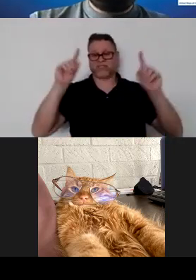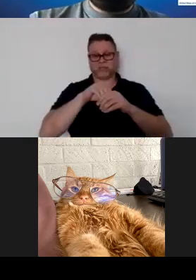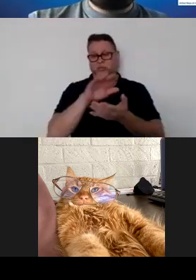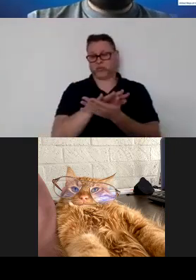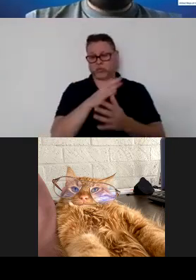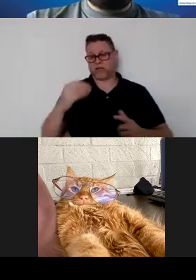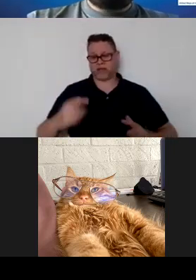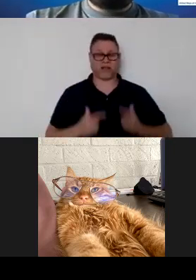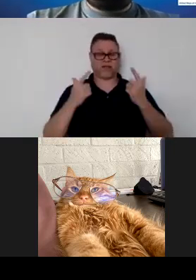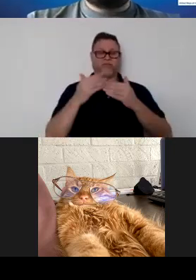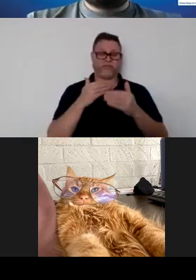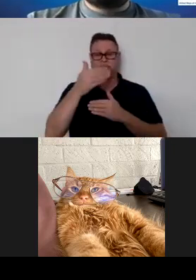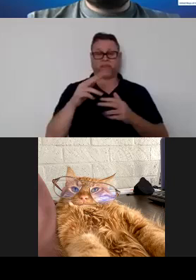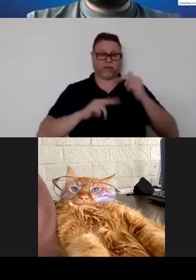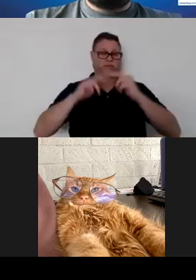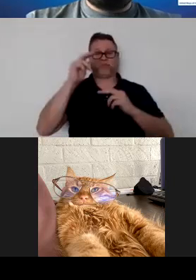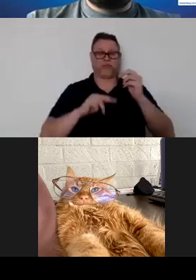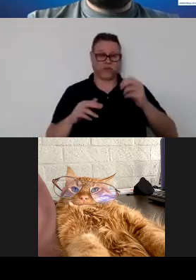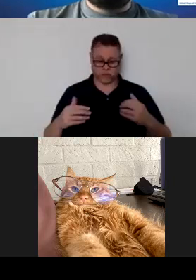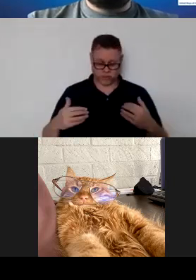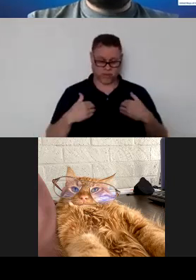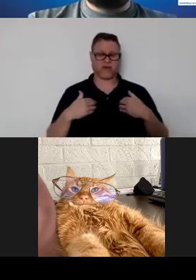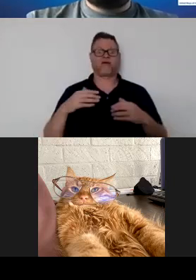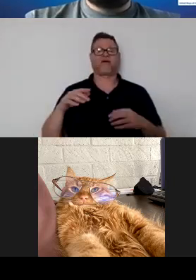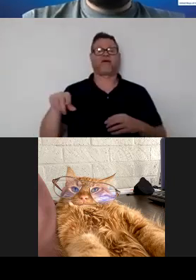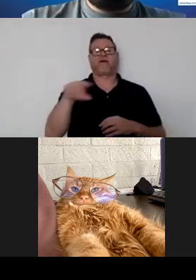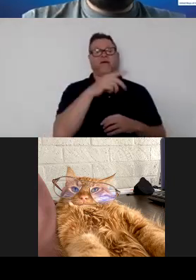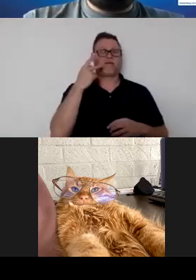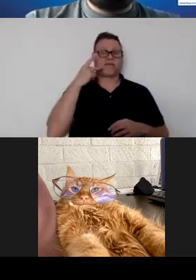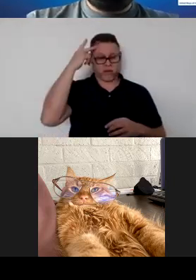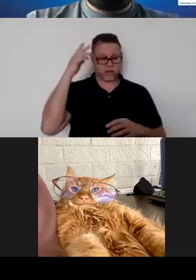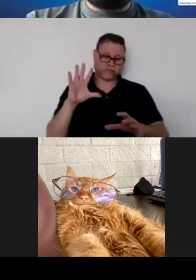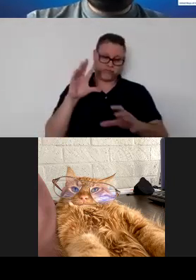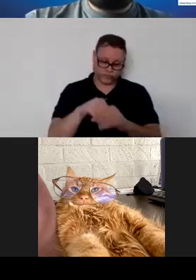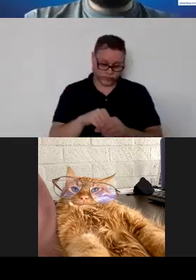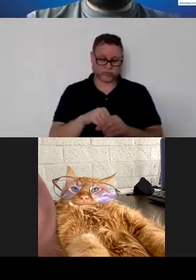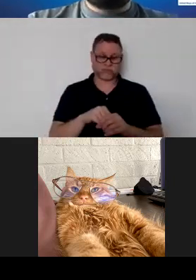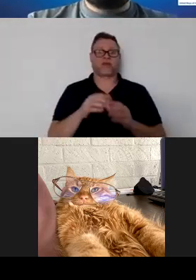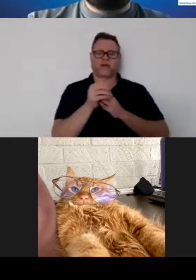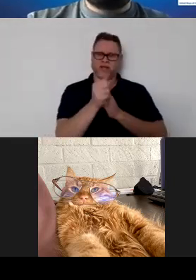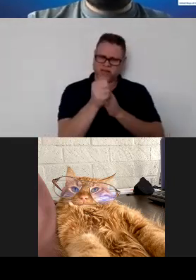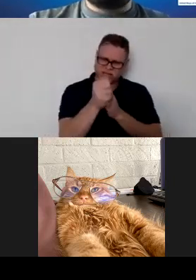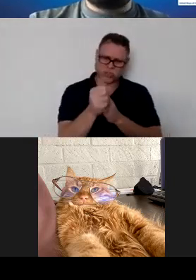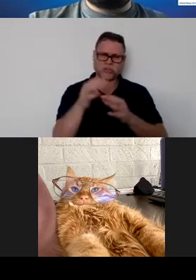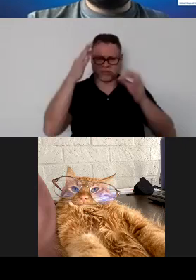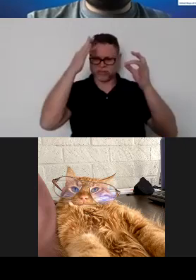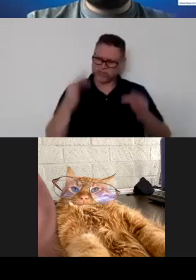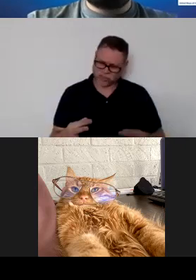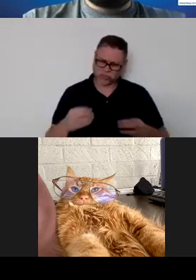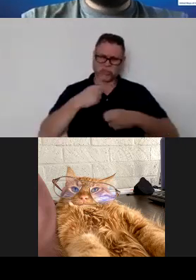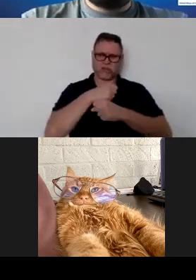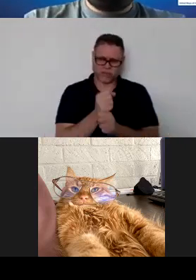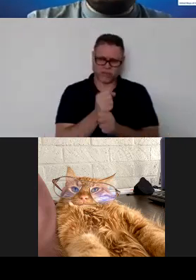Next, build the capacity of students and parents to not just be participants, but leaders and decision makers in the